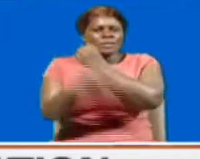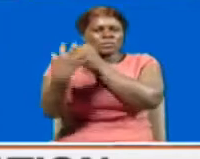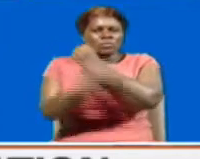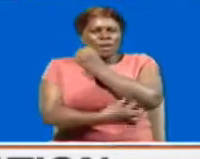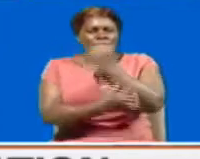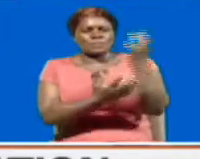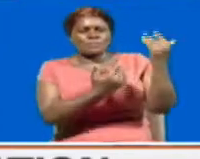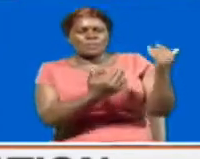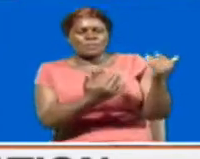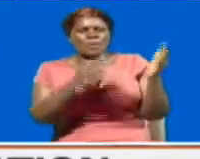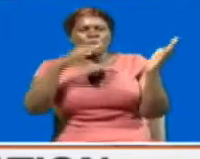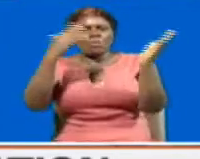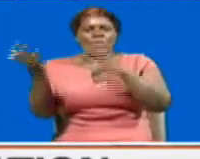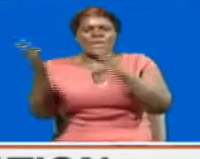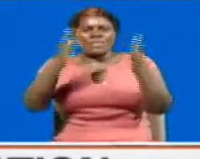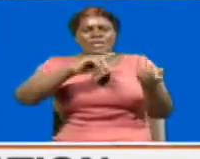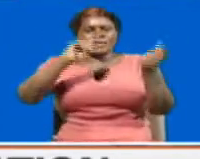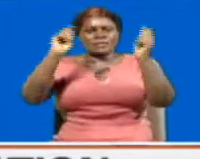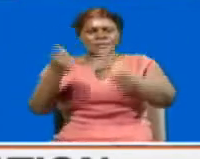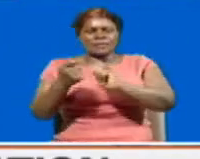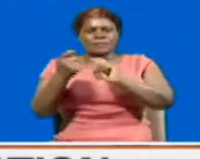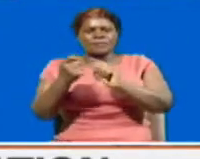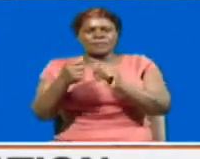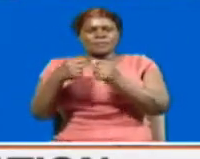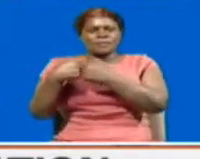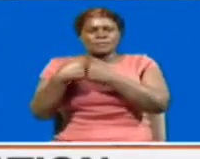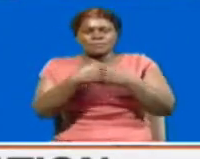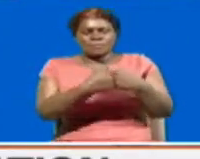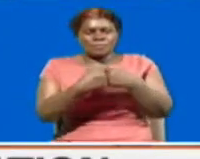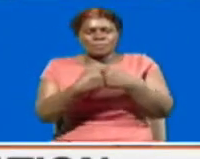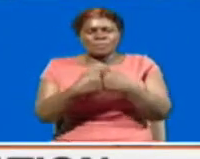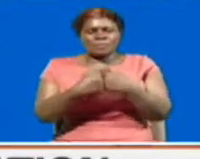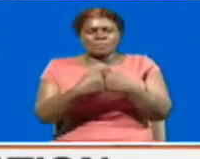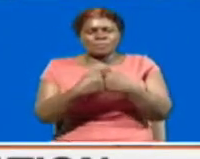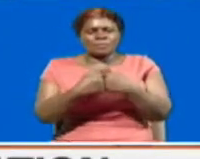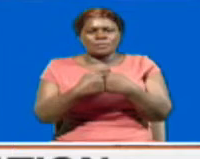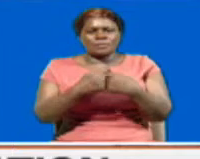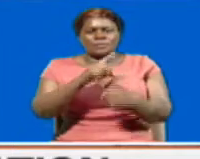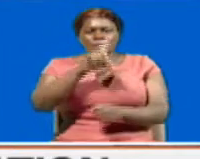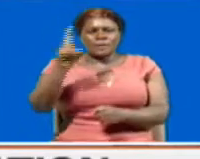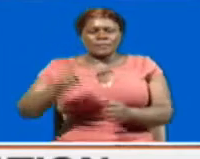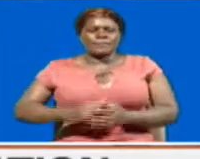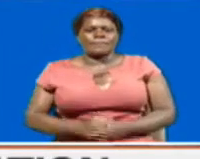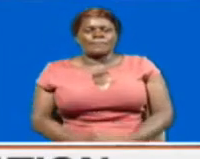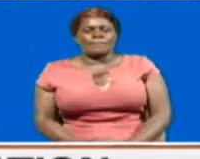caused by climate change, are wrestling with the question